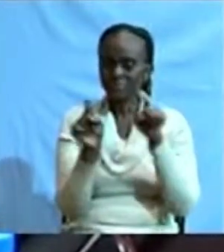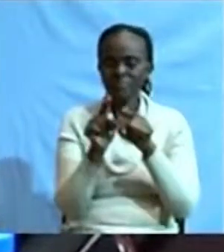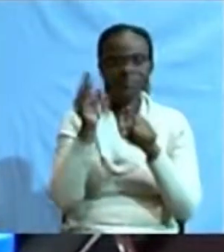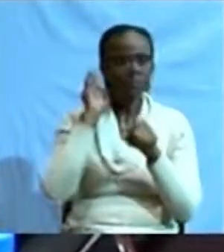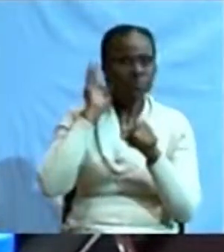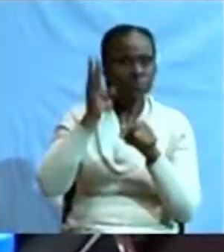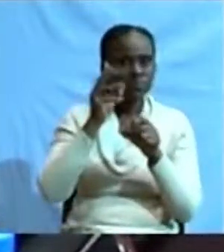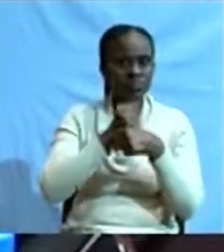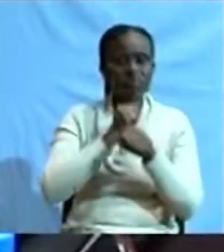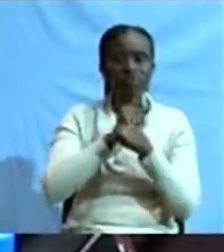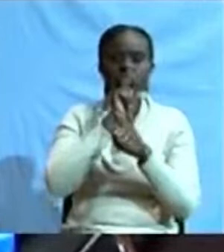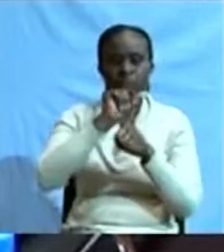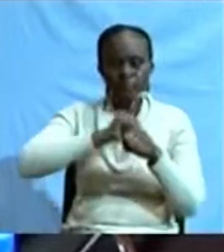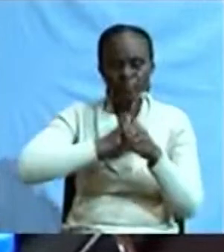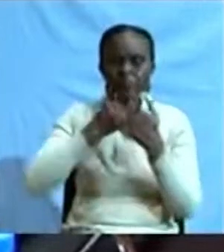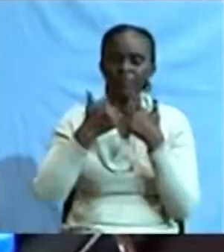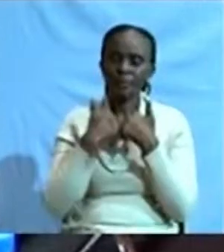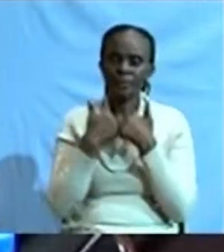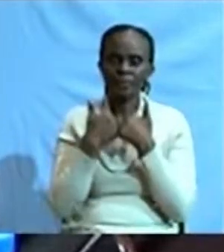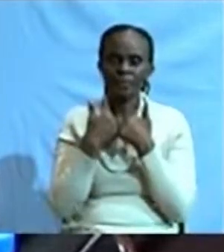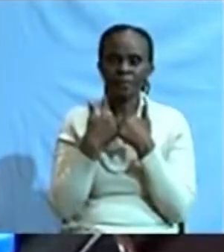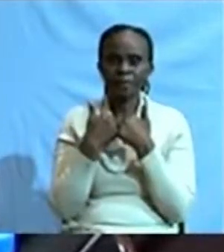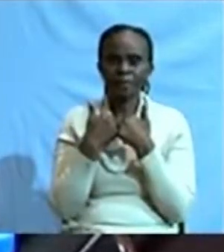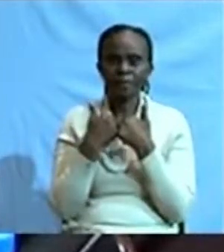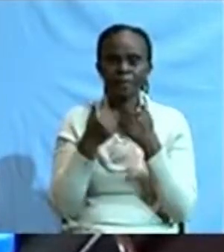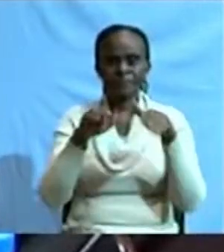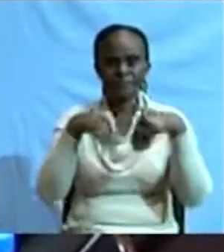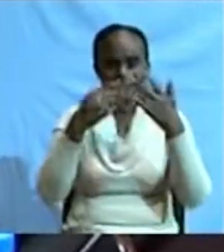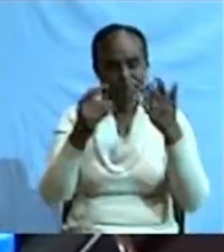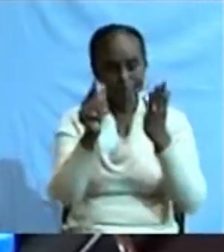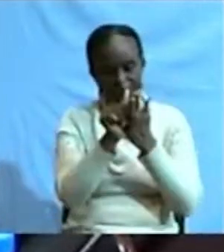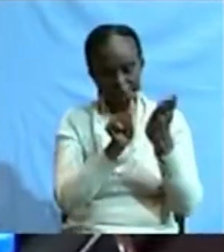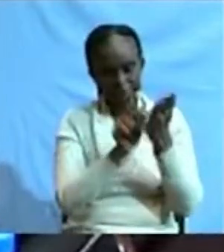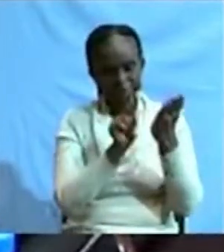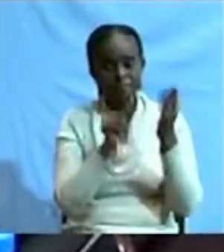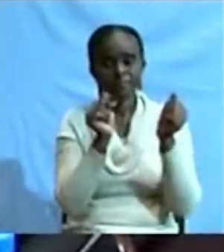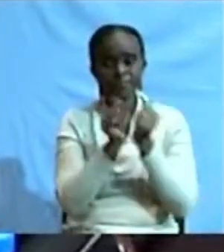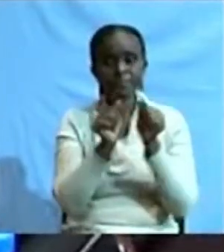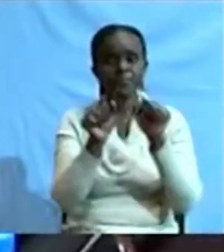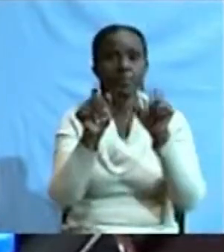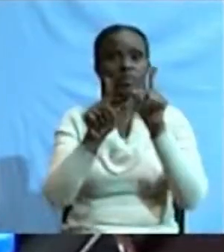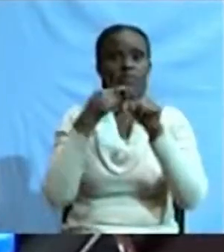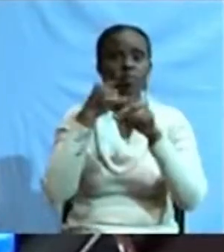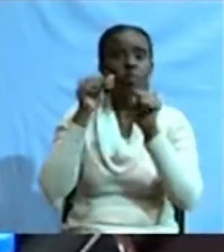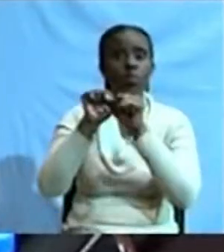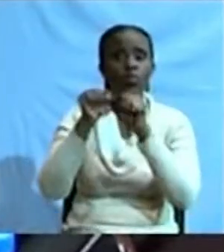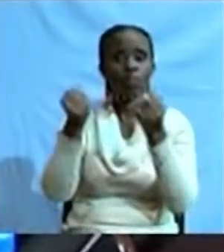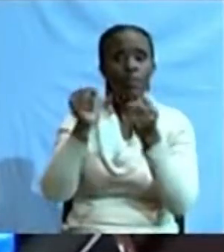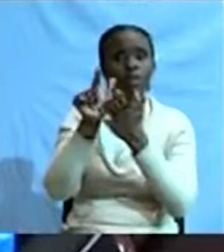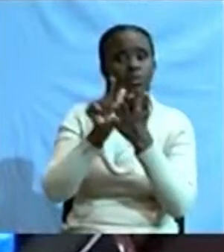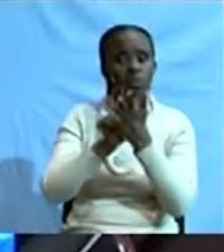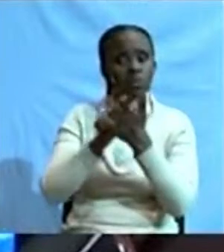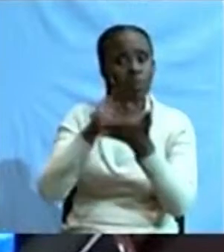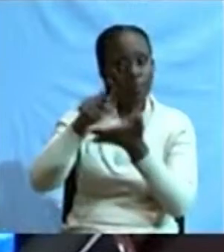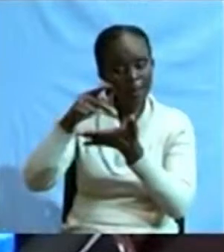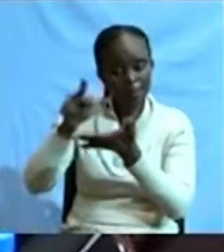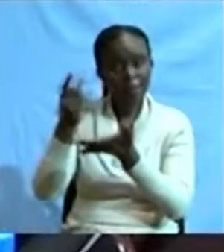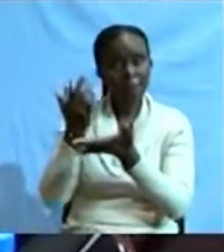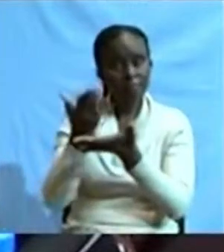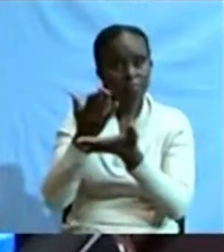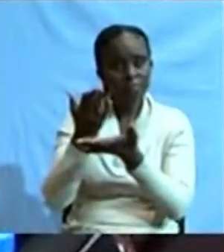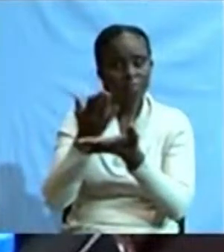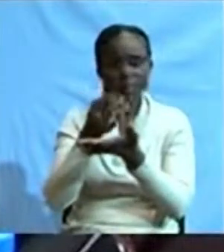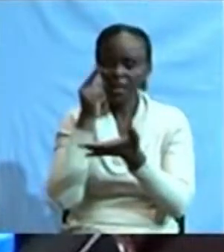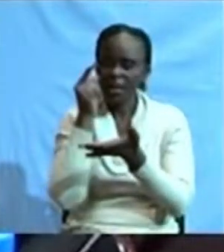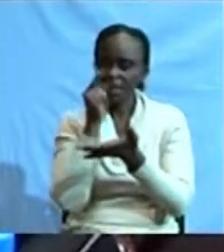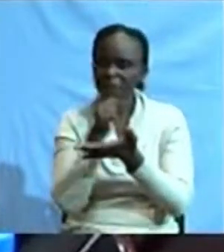to ensure that you enforce the provisions of the law in terms of defaulters on rates, that it